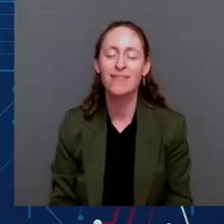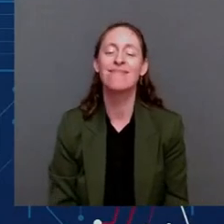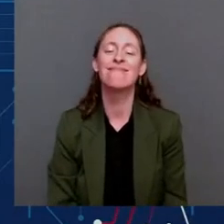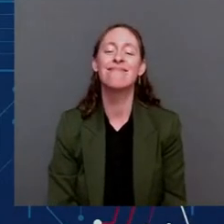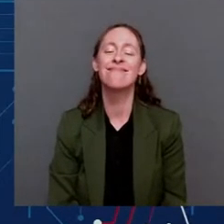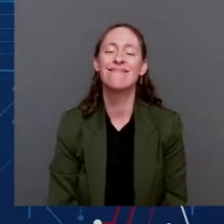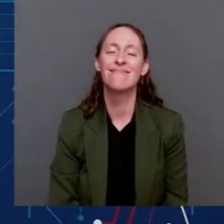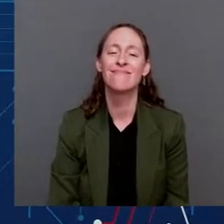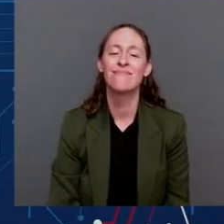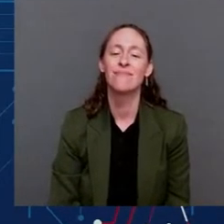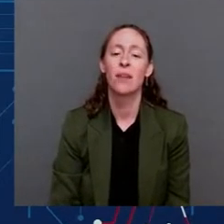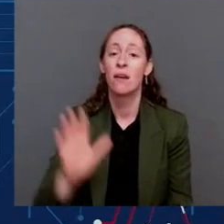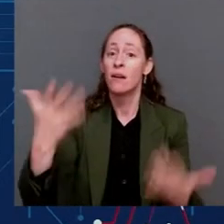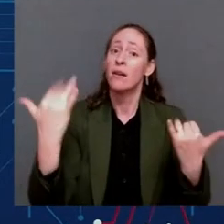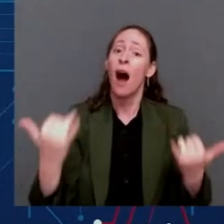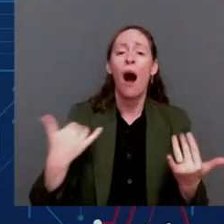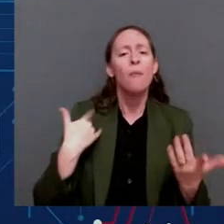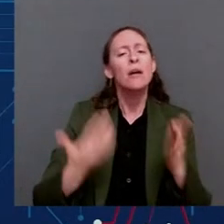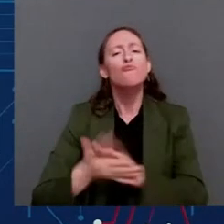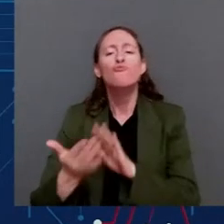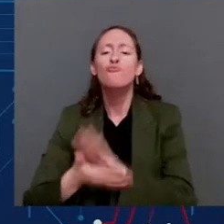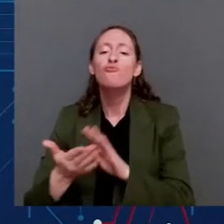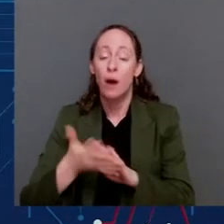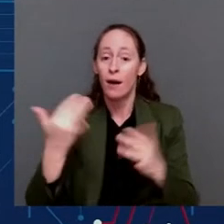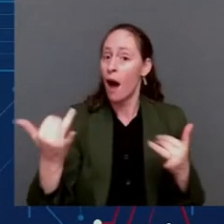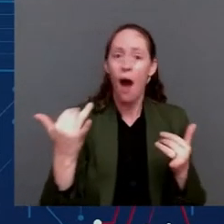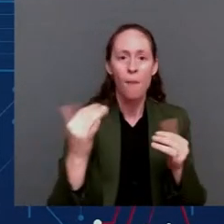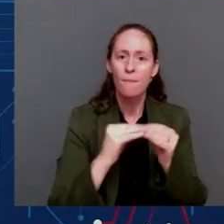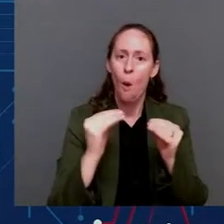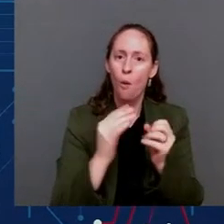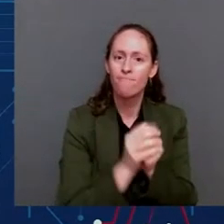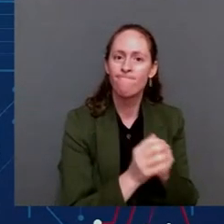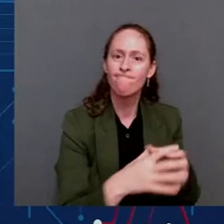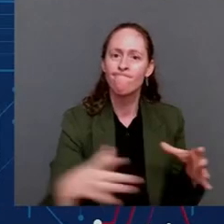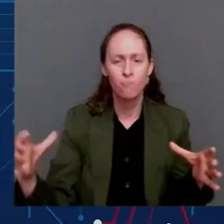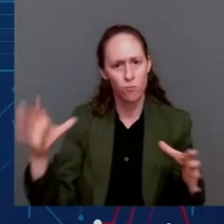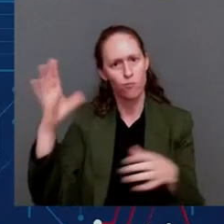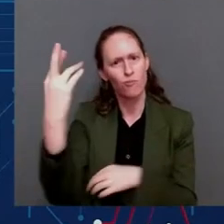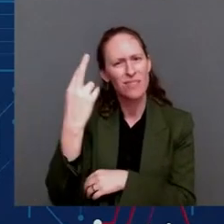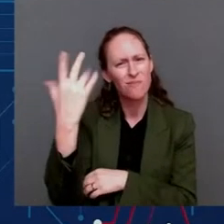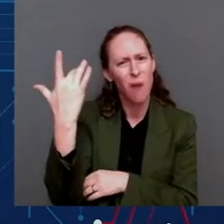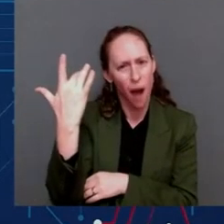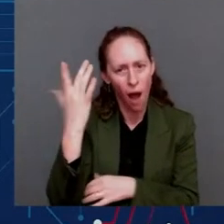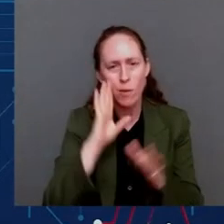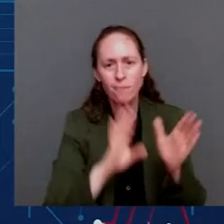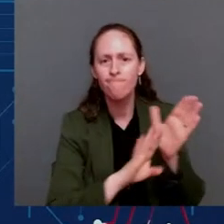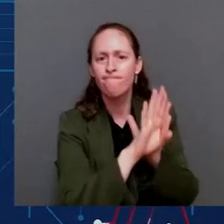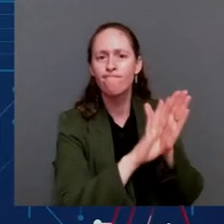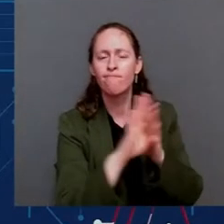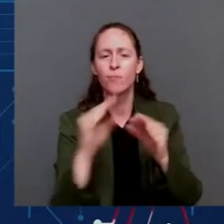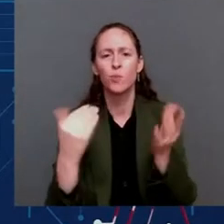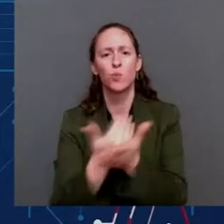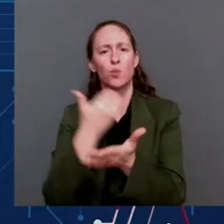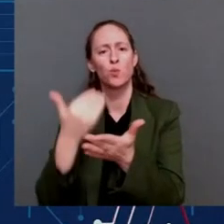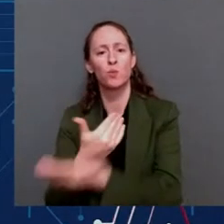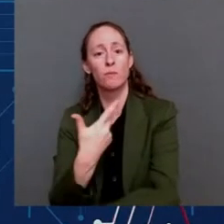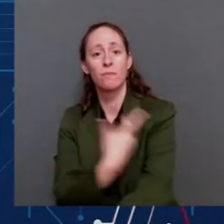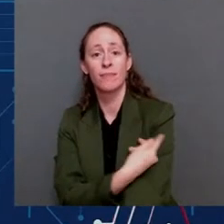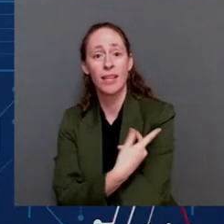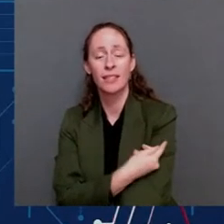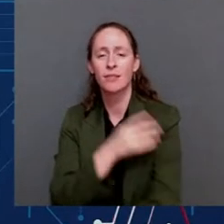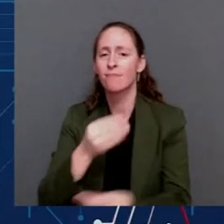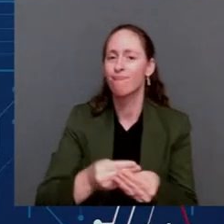first half of 2022 proves that Michigan is on the move. And with this CHIPS and Science Act, we can surge